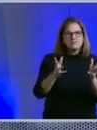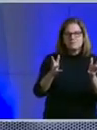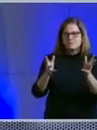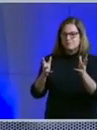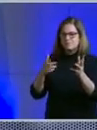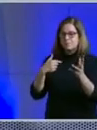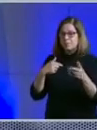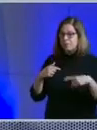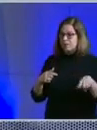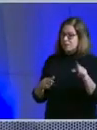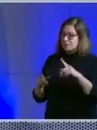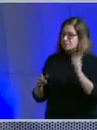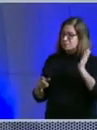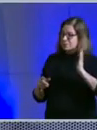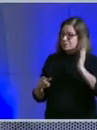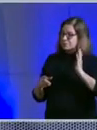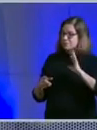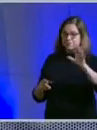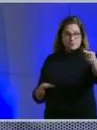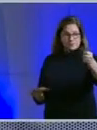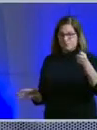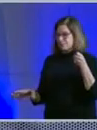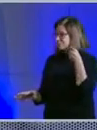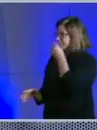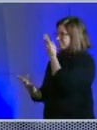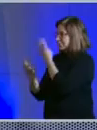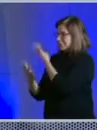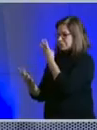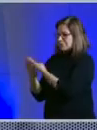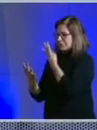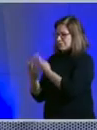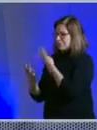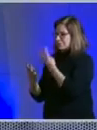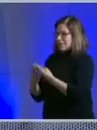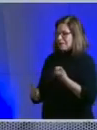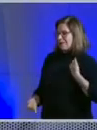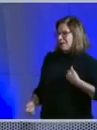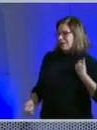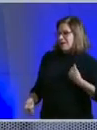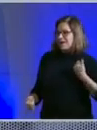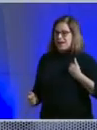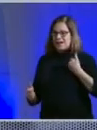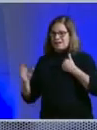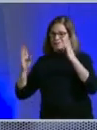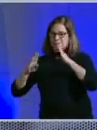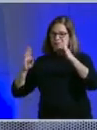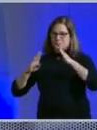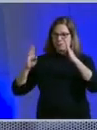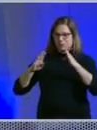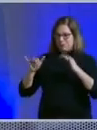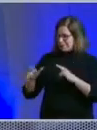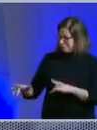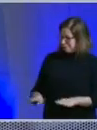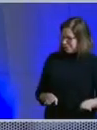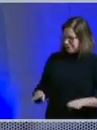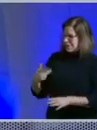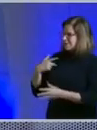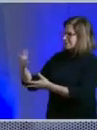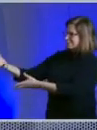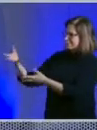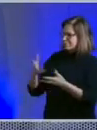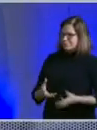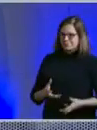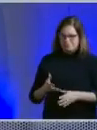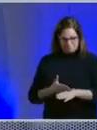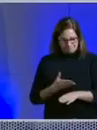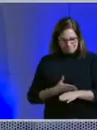incarcerated, formerly involved in the streets, formerly involved in the negative behavior, who have transformed their lives and now are making real impact into the lives